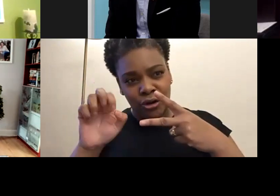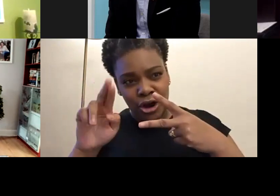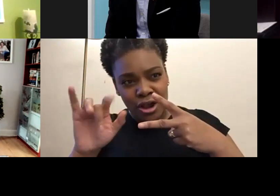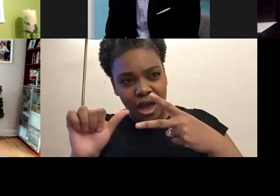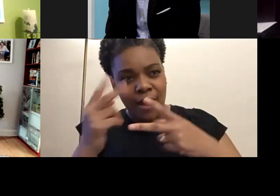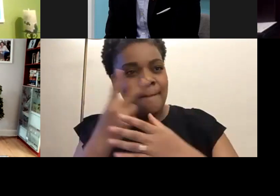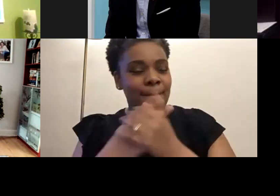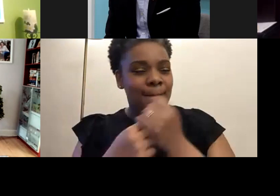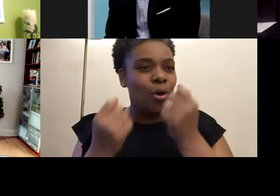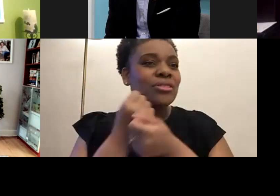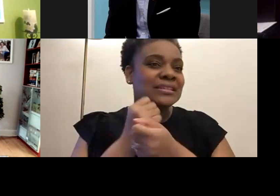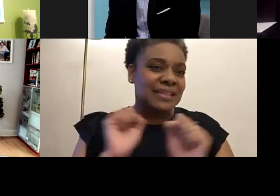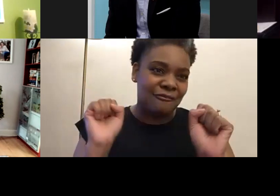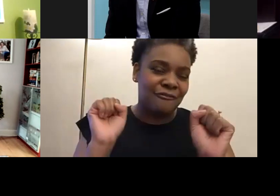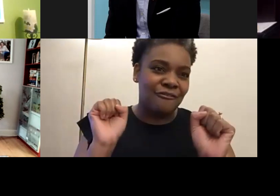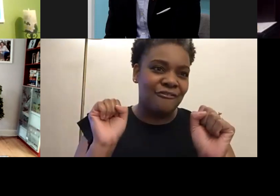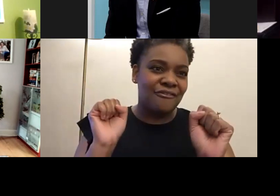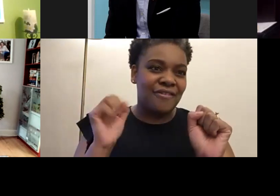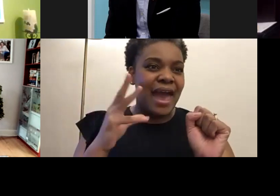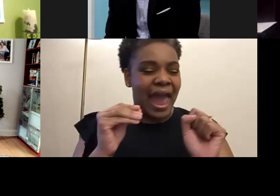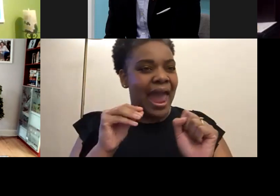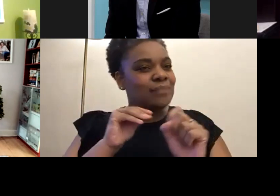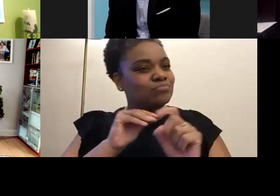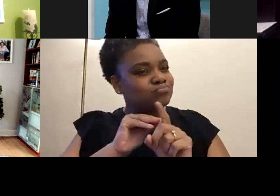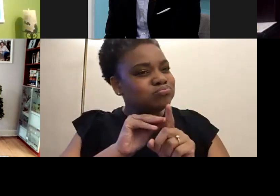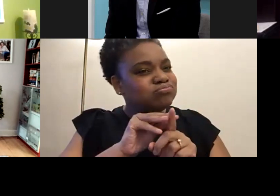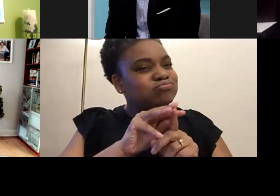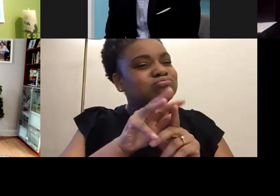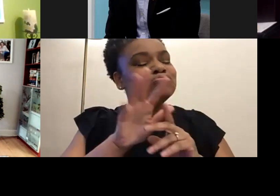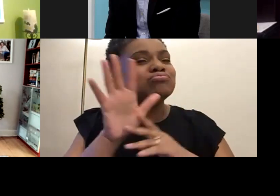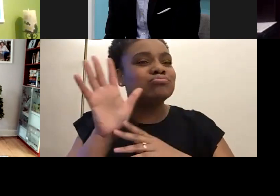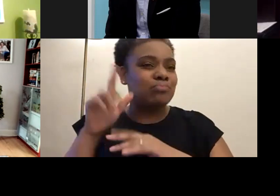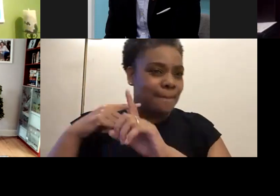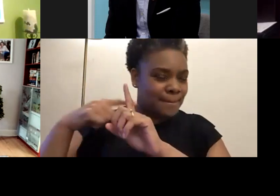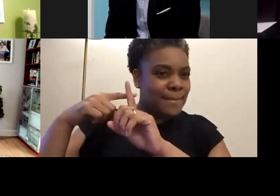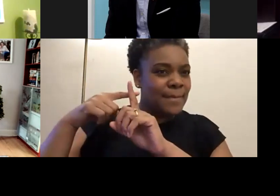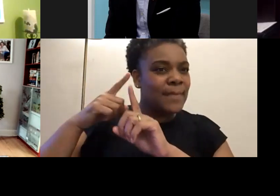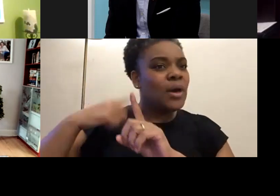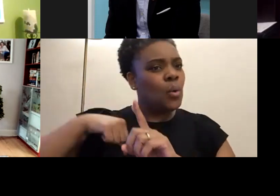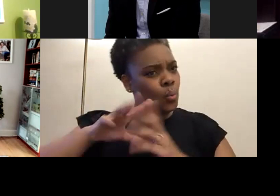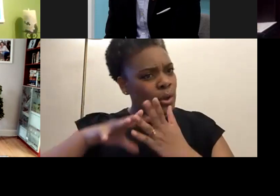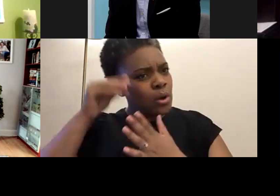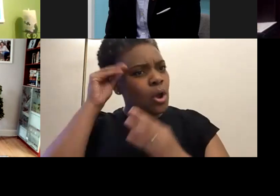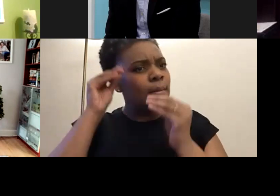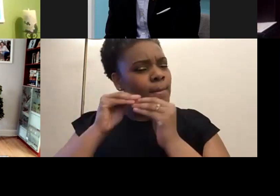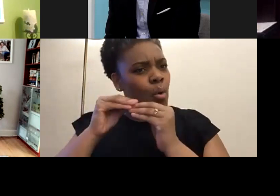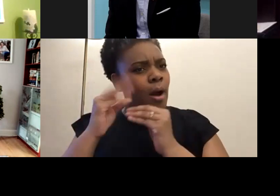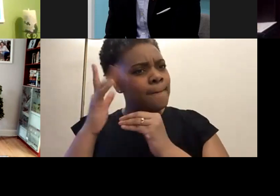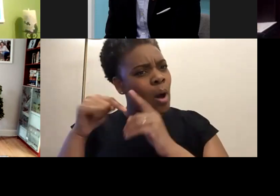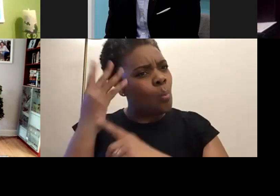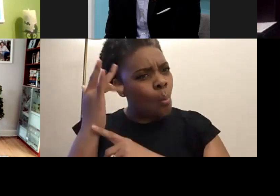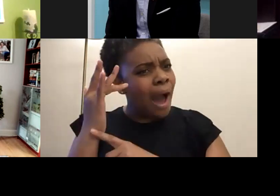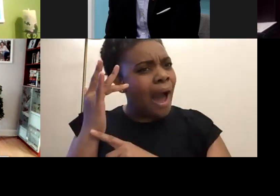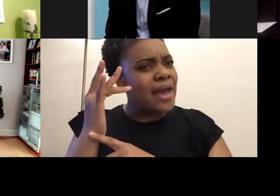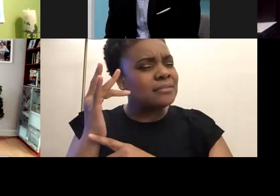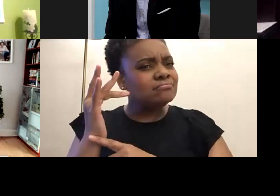I think as we get more data, and you always want to keep yourself up to date, we'll learn more about why they've been so effective. One